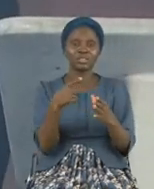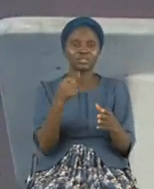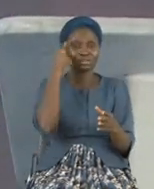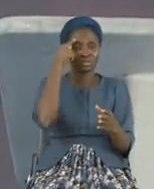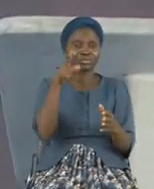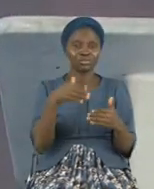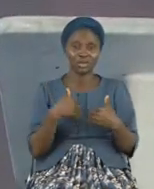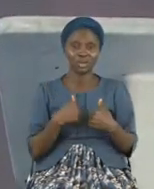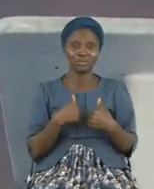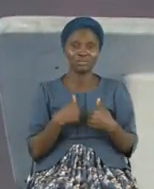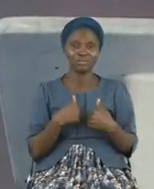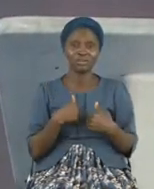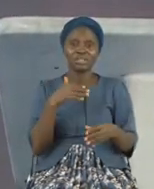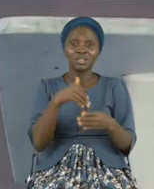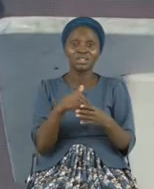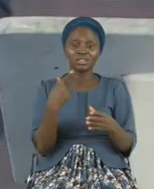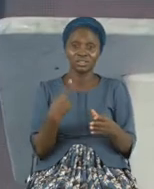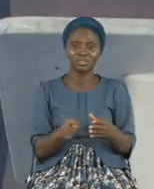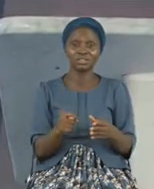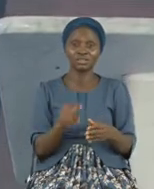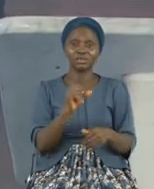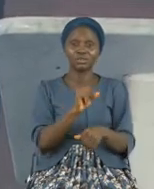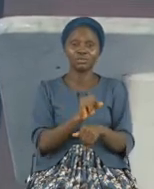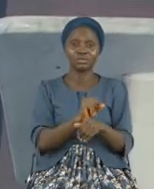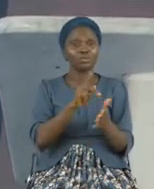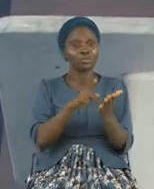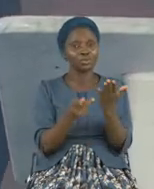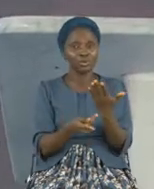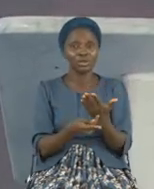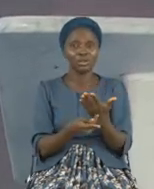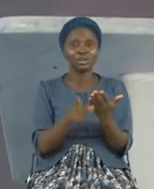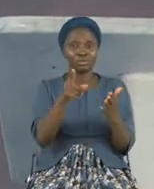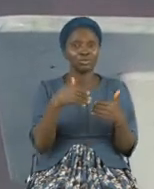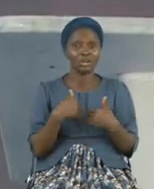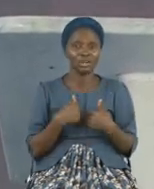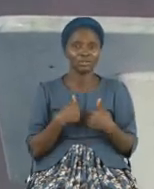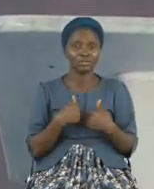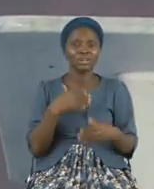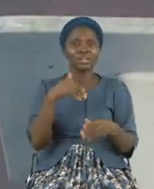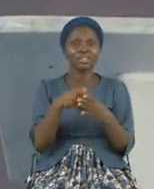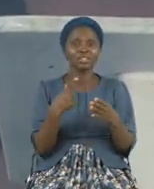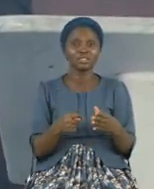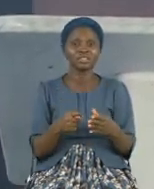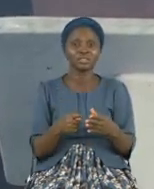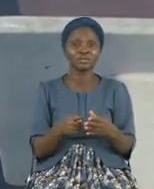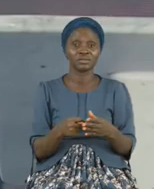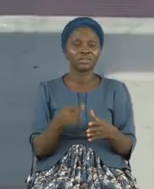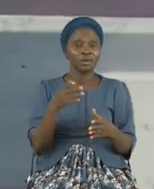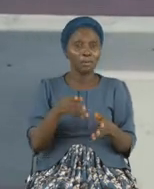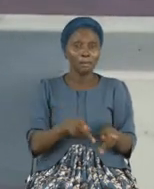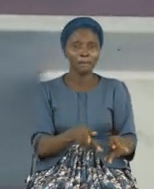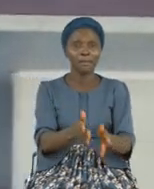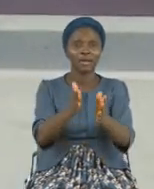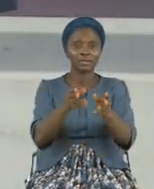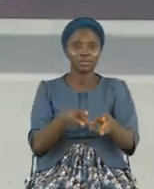have, in the project program you have, in the path that you follow,